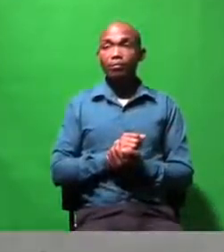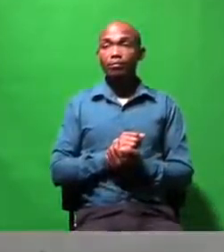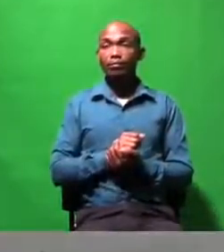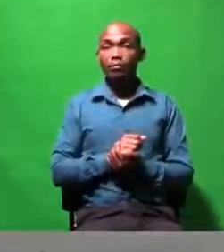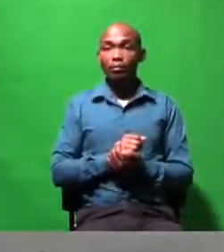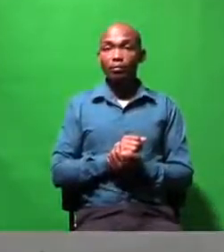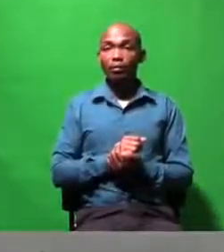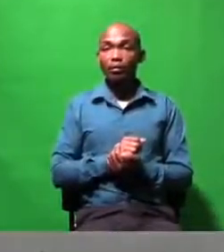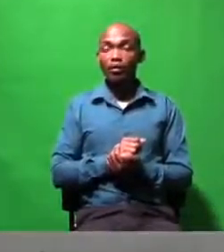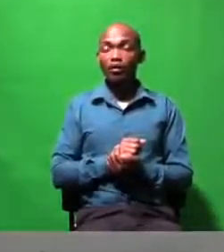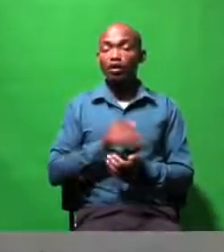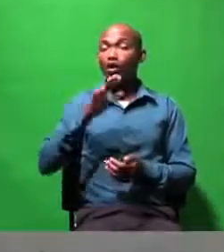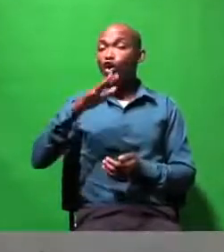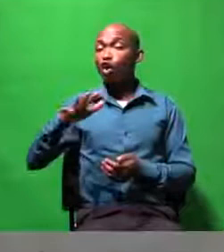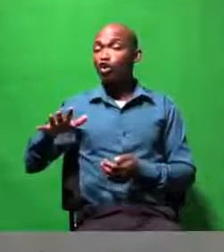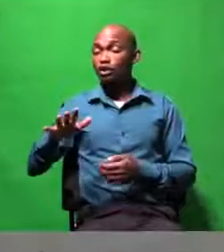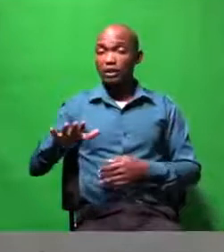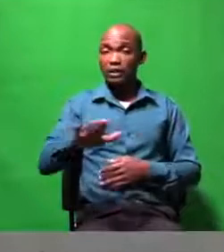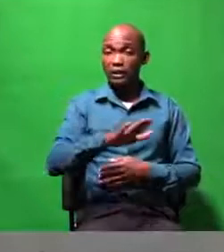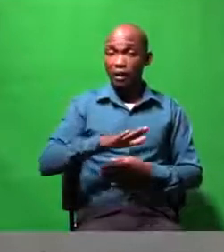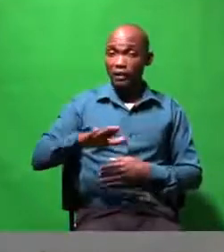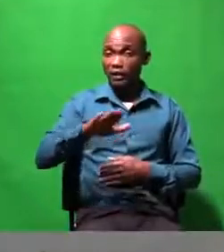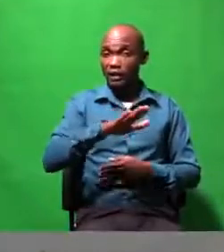Ocean surface, or